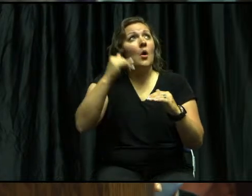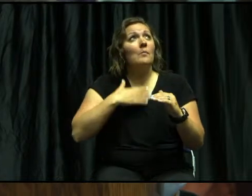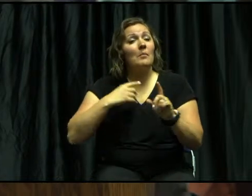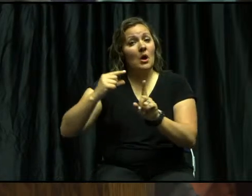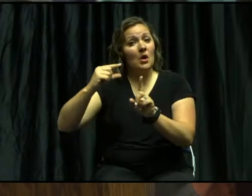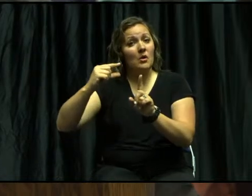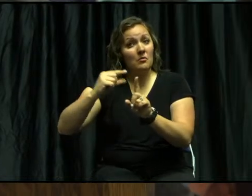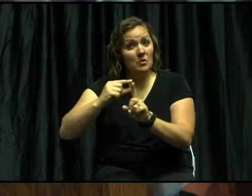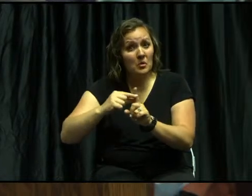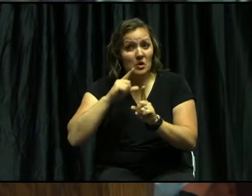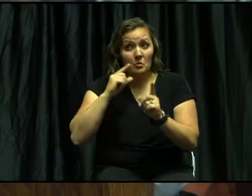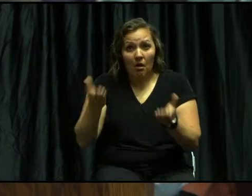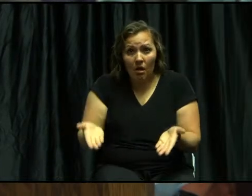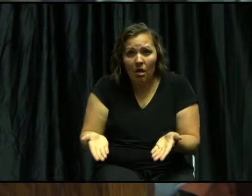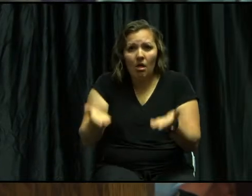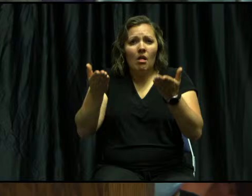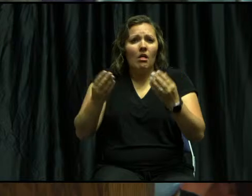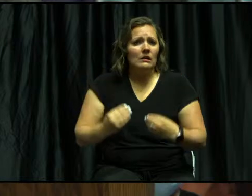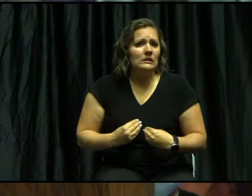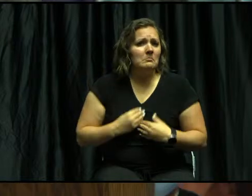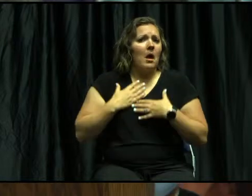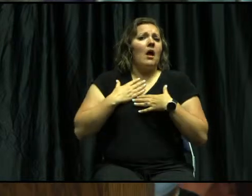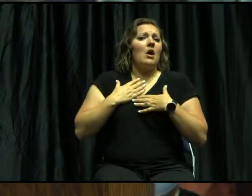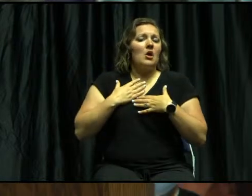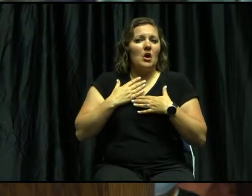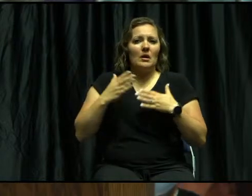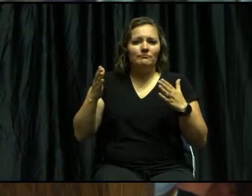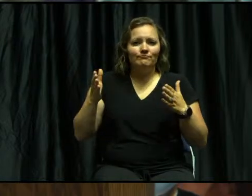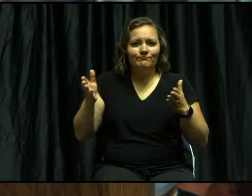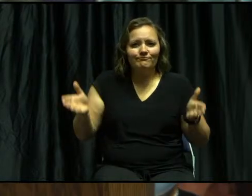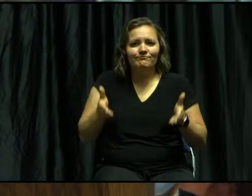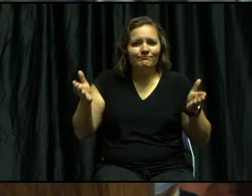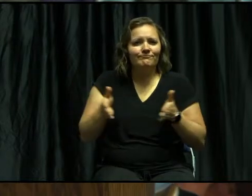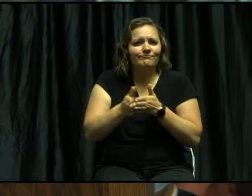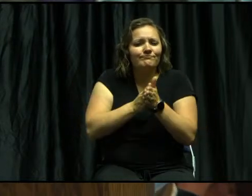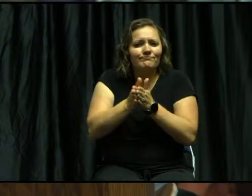will uplift, inspire, and motivate you to